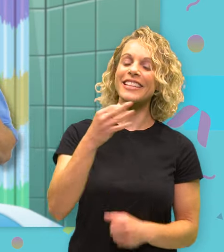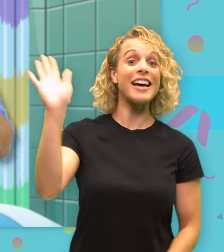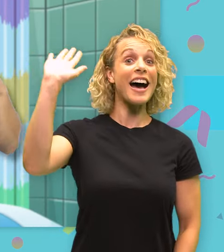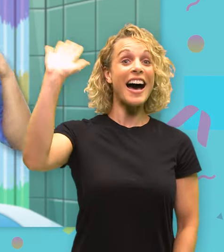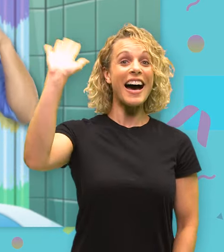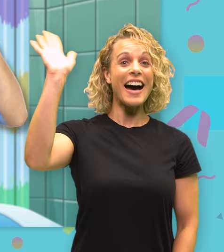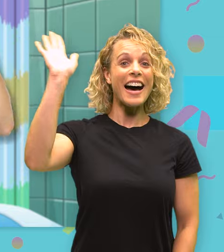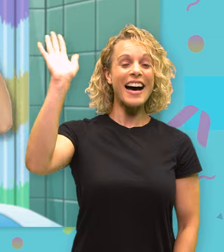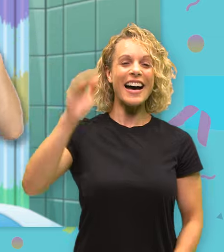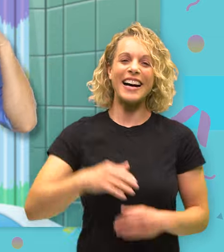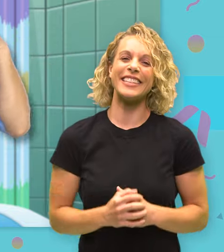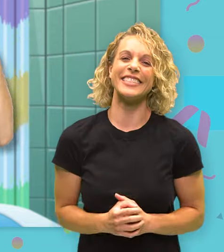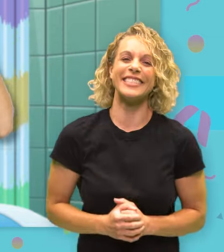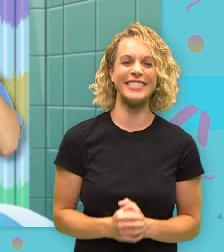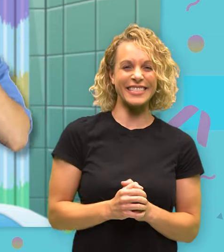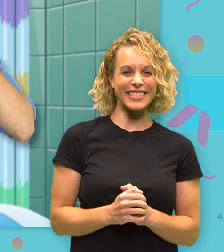Bye!